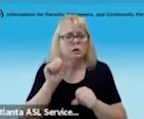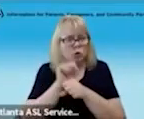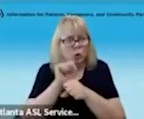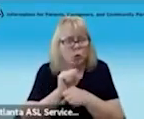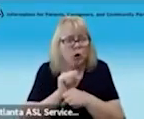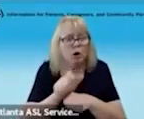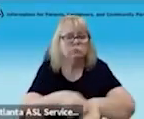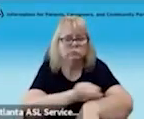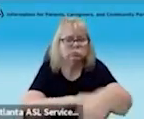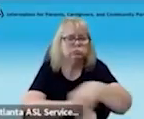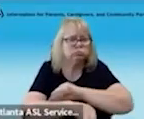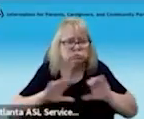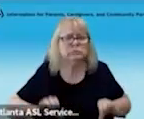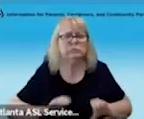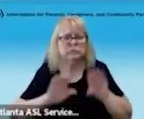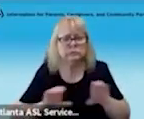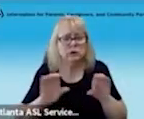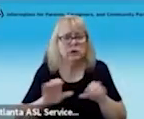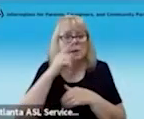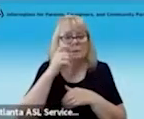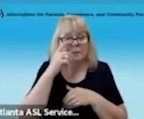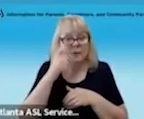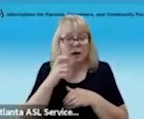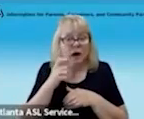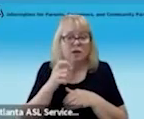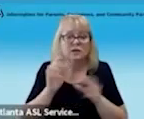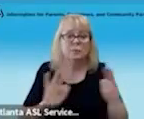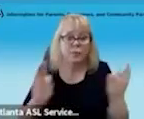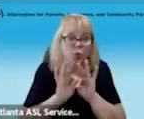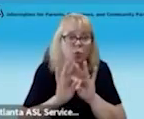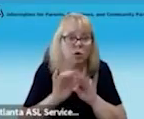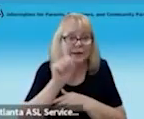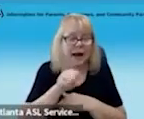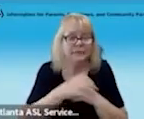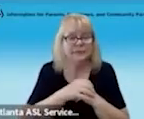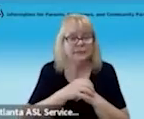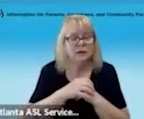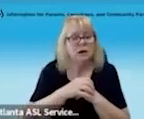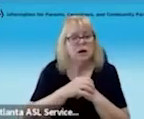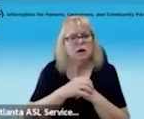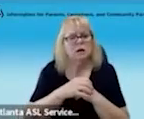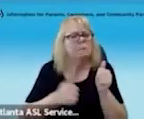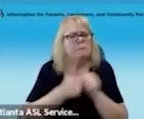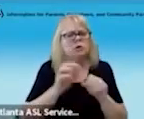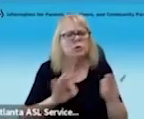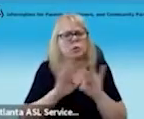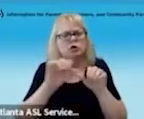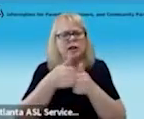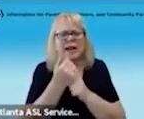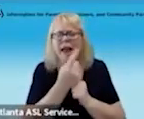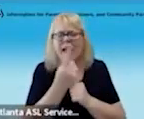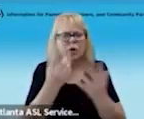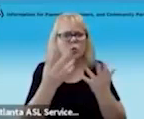to live by this word. What does it mean, the status quo need to go? And are you willing to put the work? Are you willing